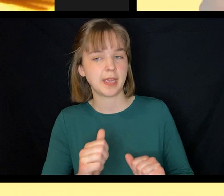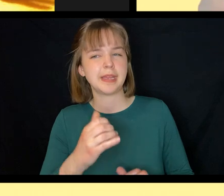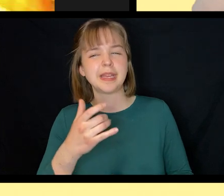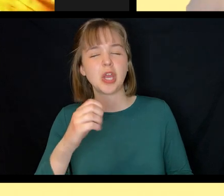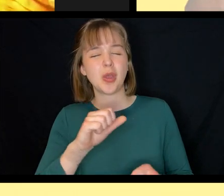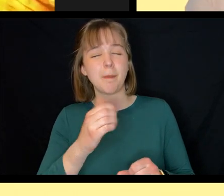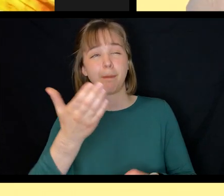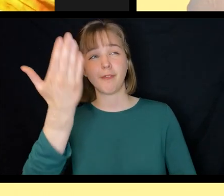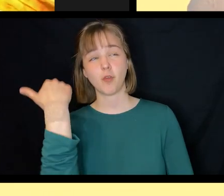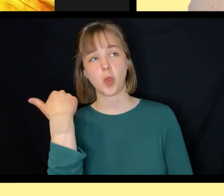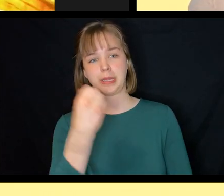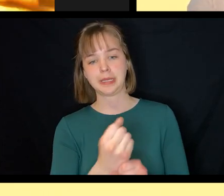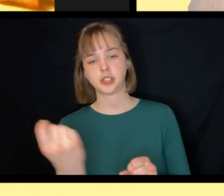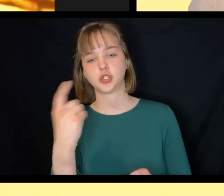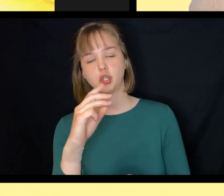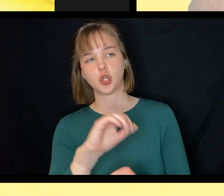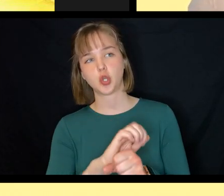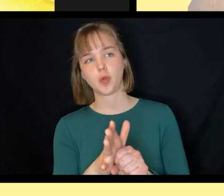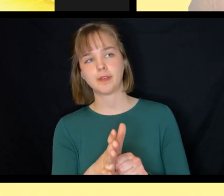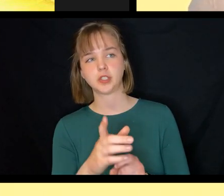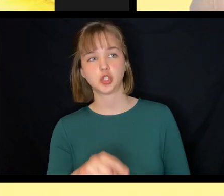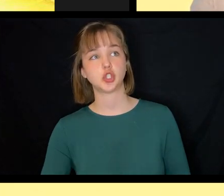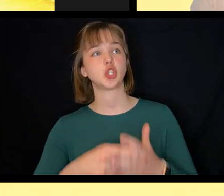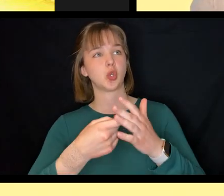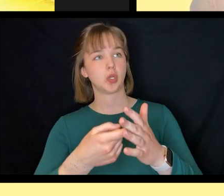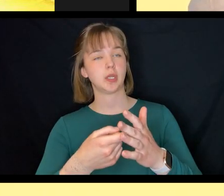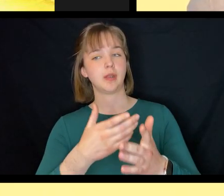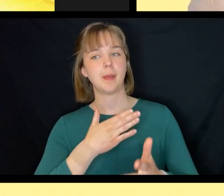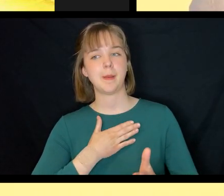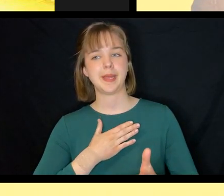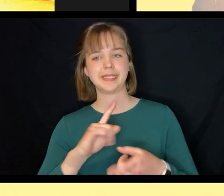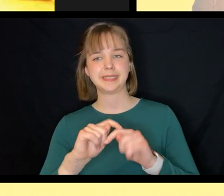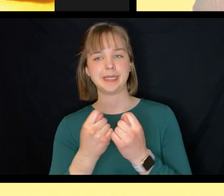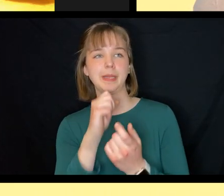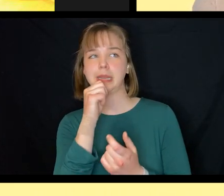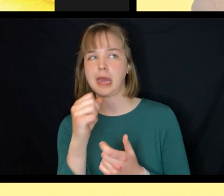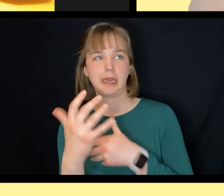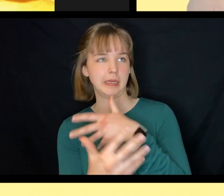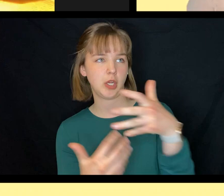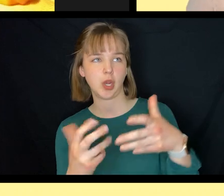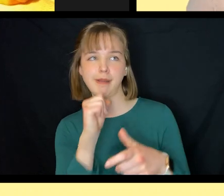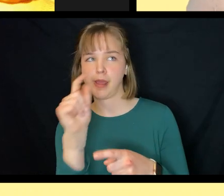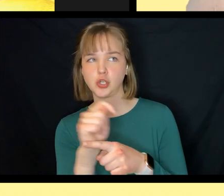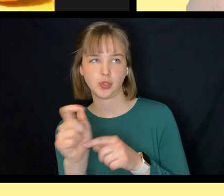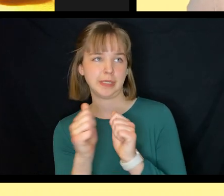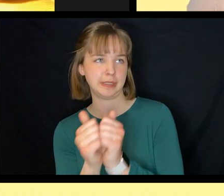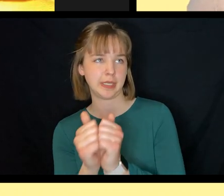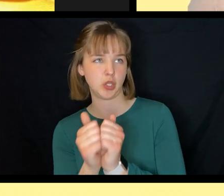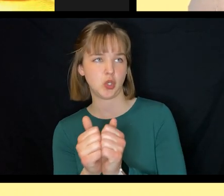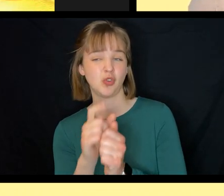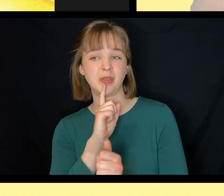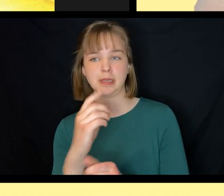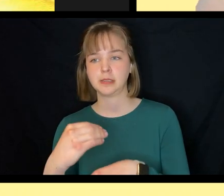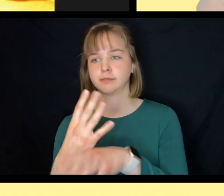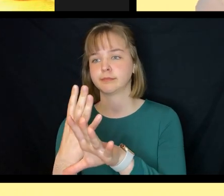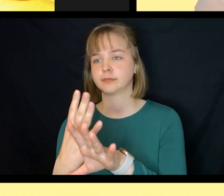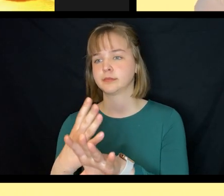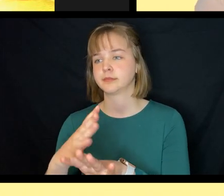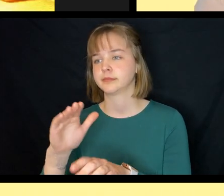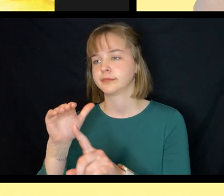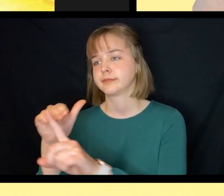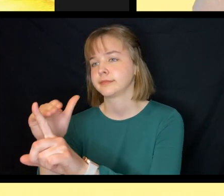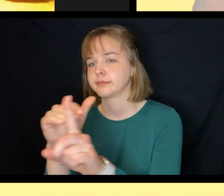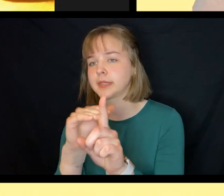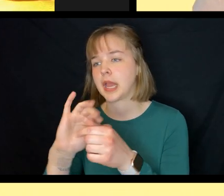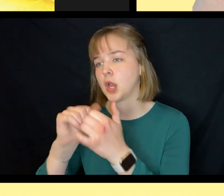like Zoom meetings and team meetings, and just kind of like making sure like as a team we were staying like connected and in touch